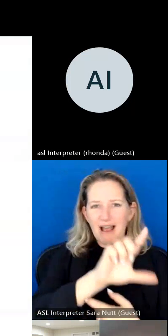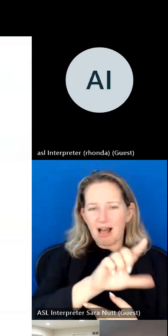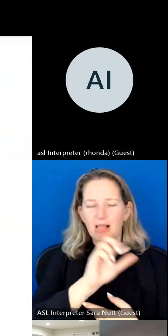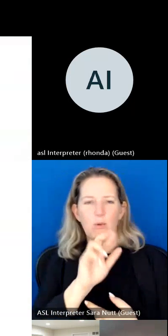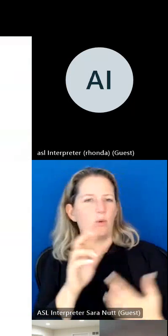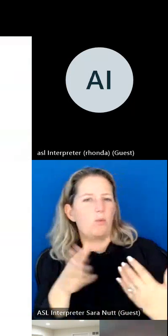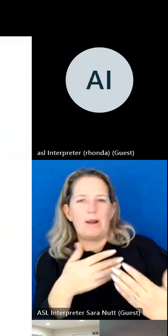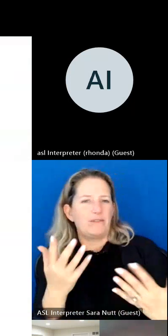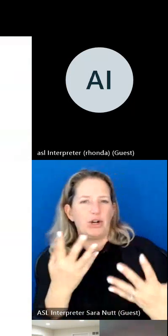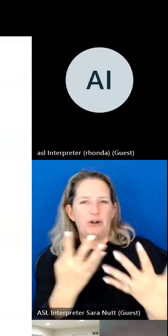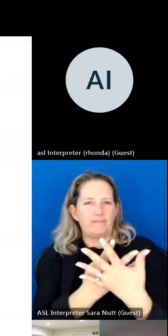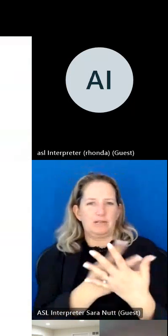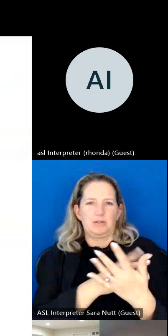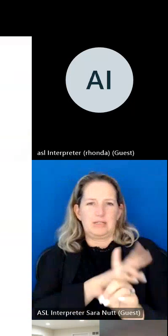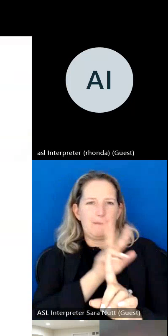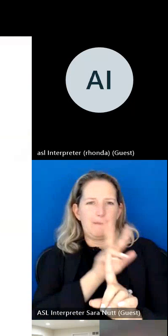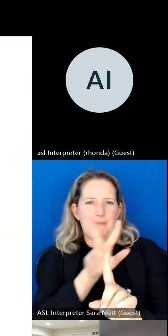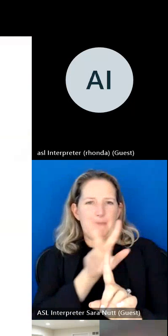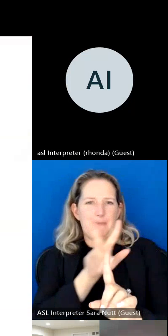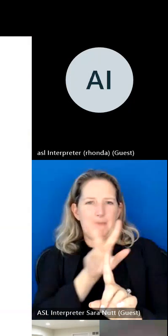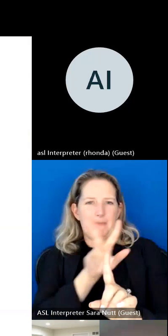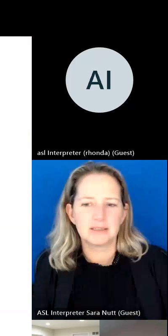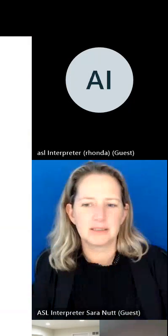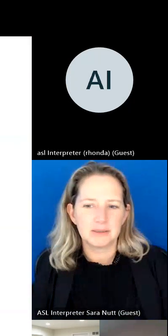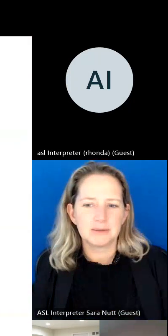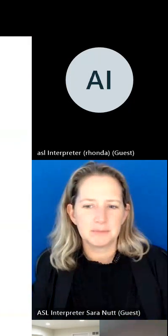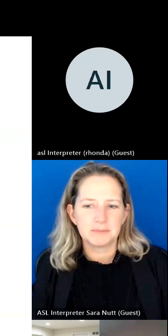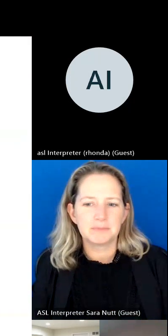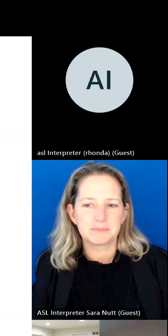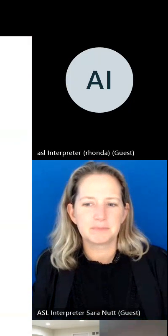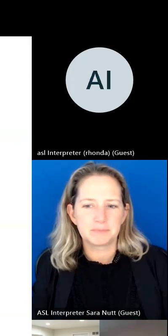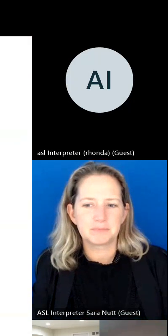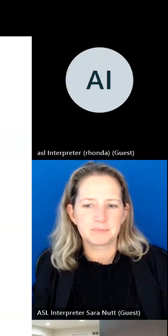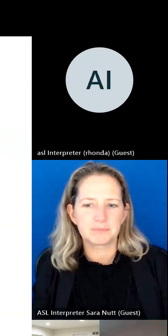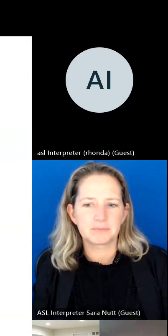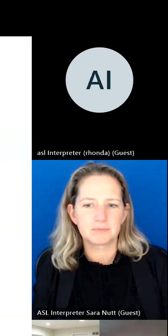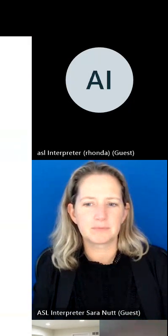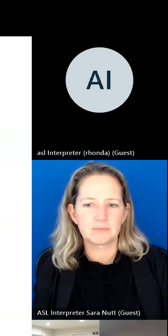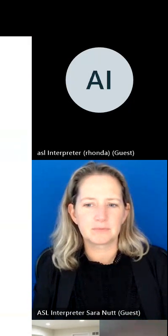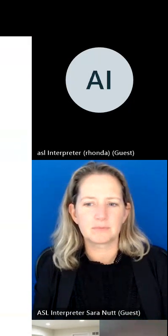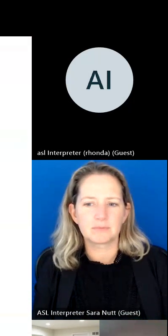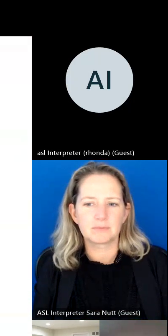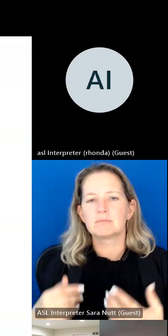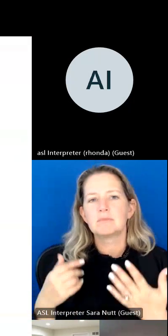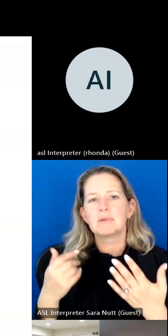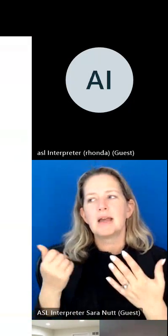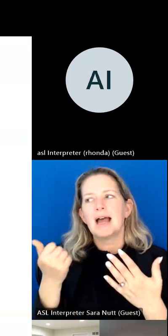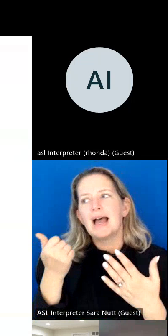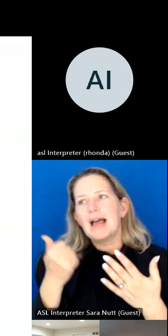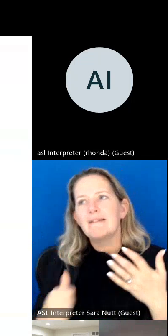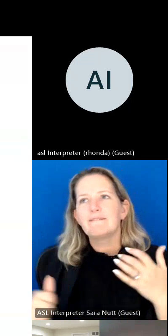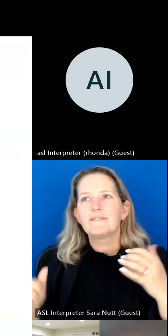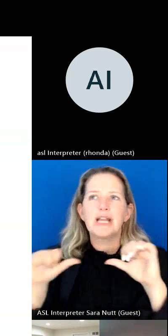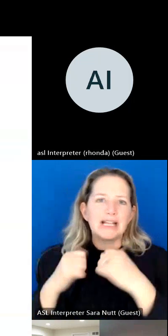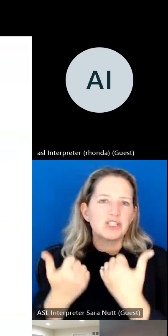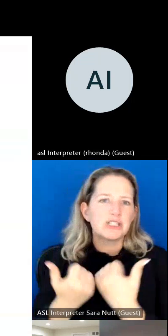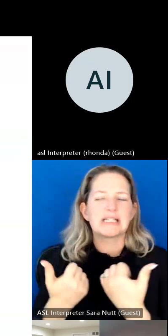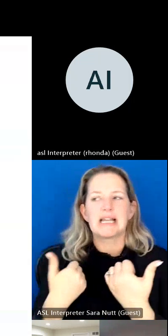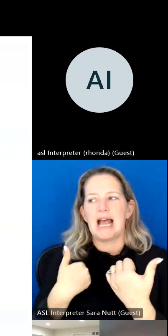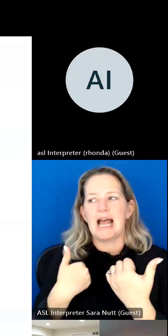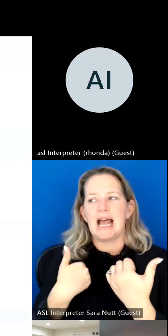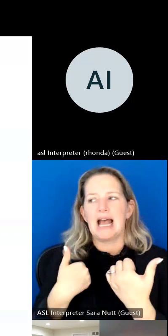applied? So every agency, so the question is, like, every agency has general ledger